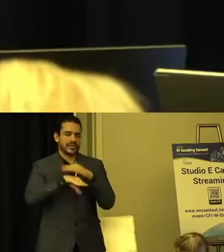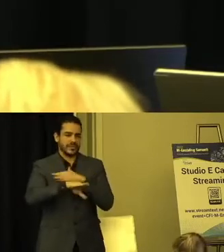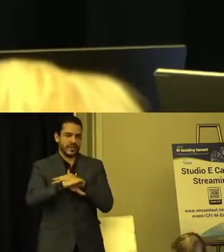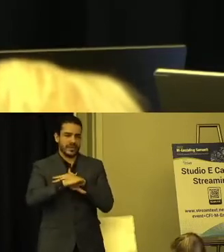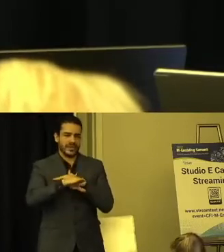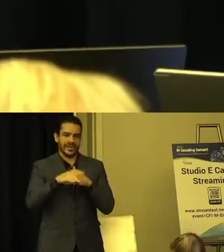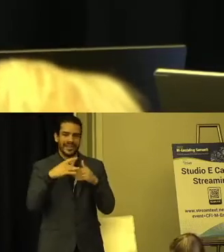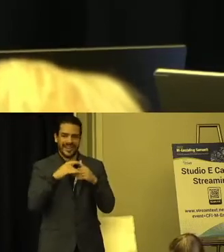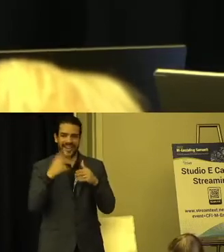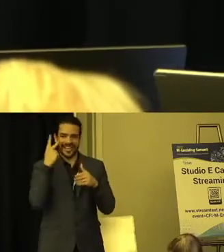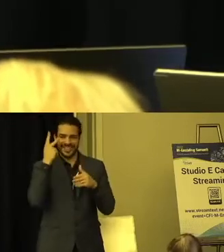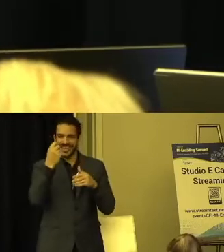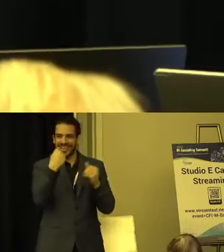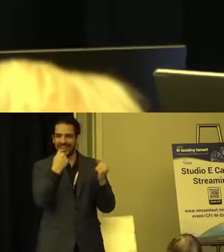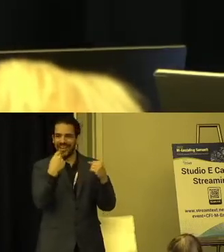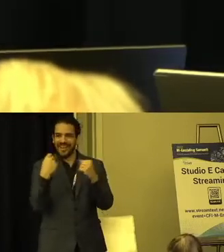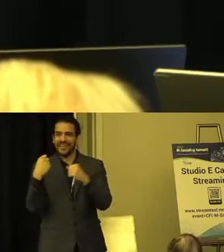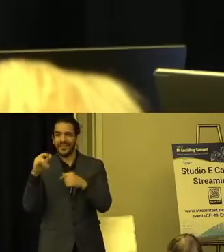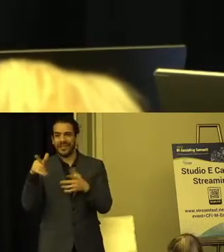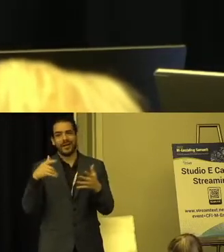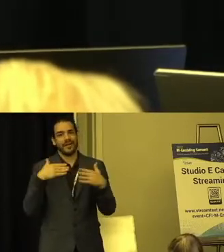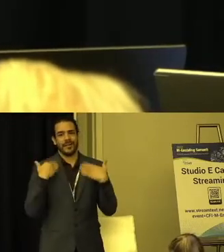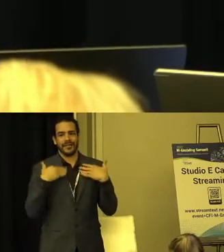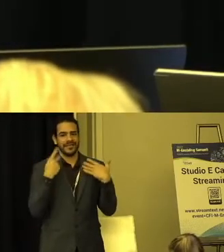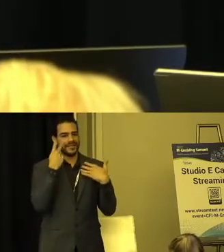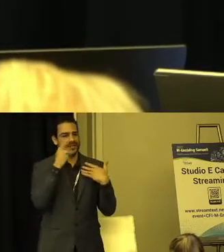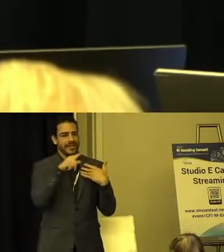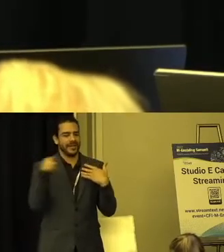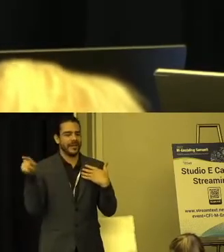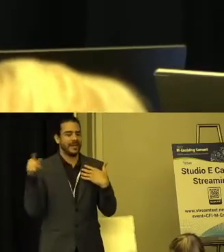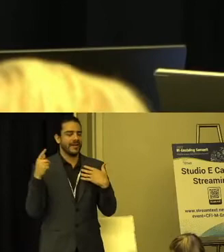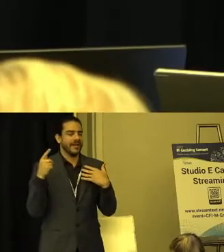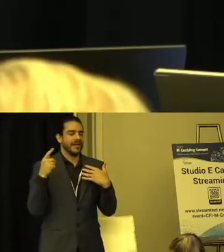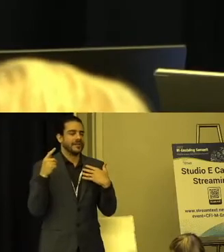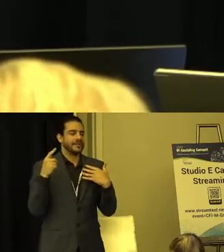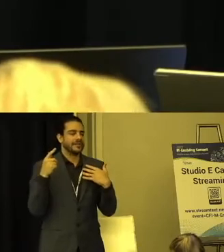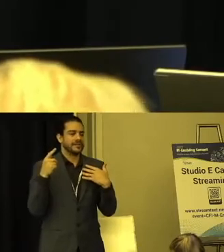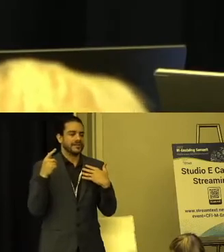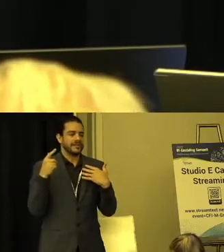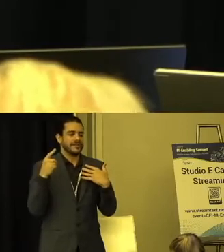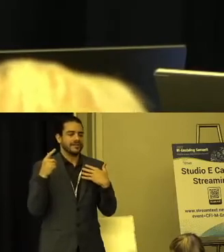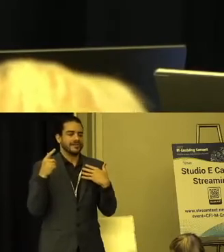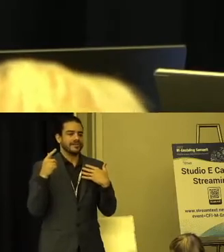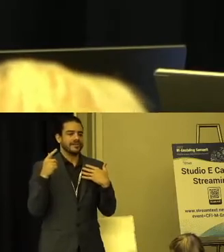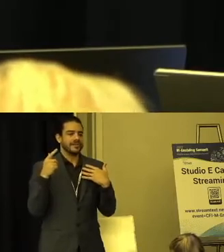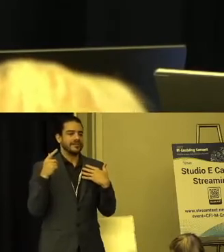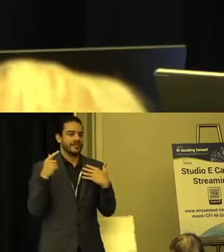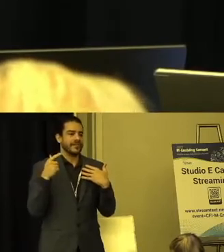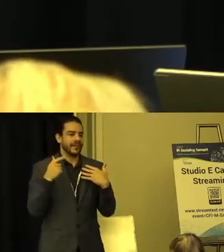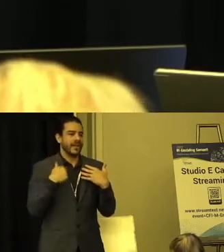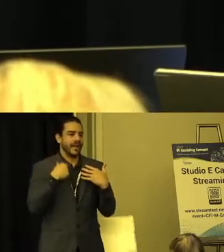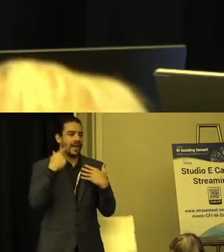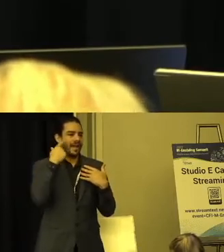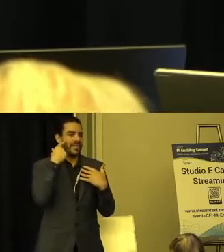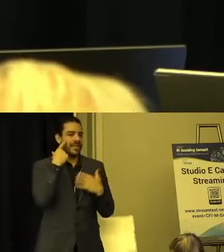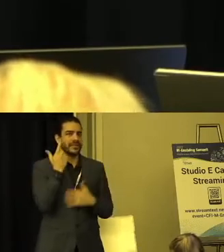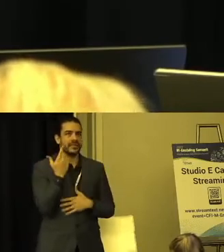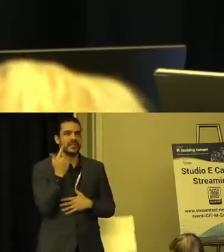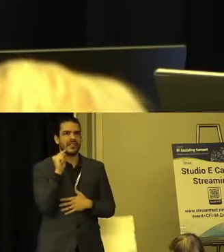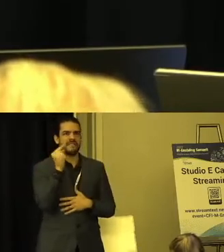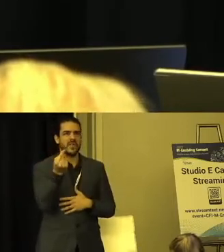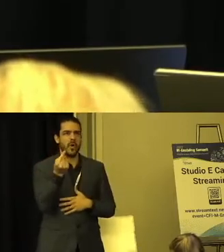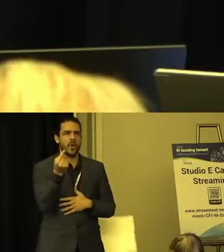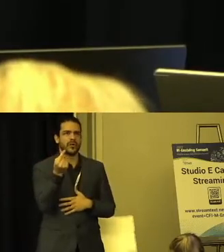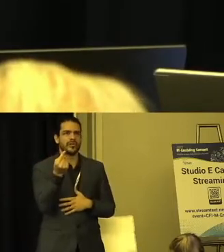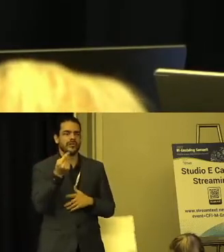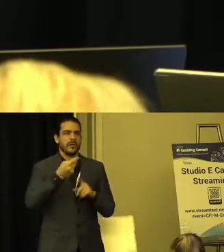in the room, which just really makes me happy because I'm thinking back, one of the first month